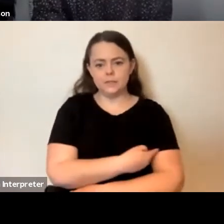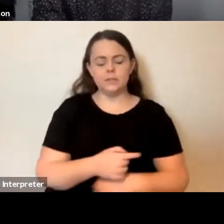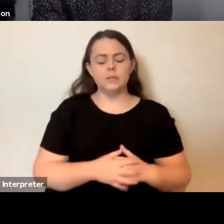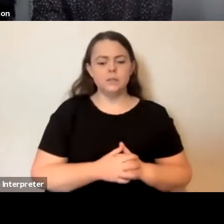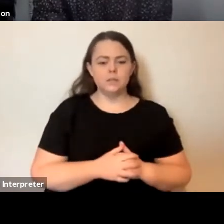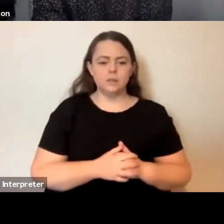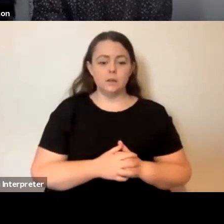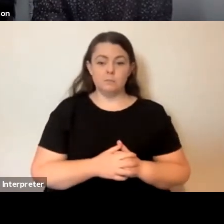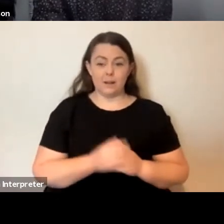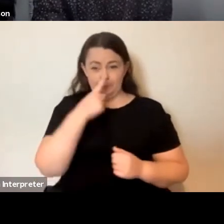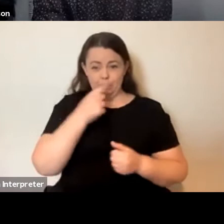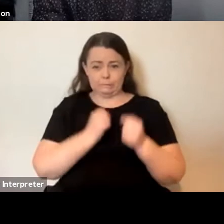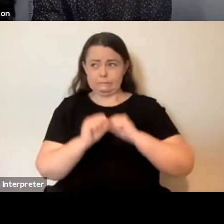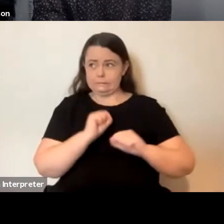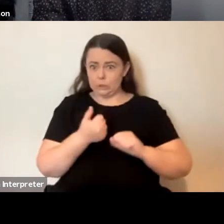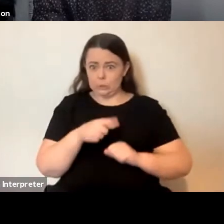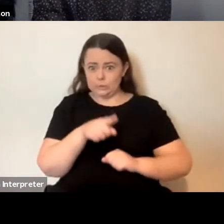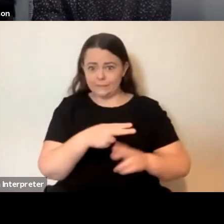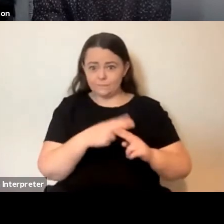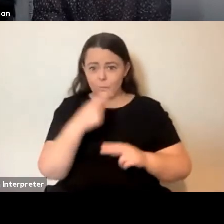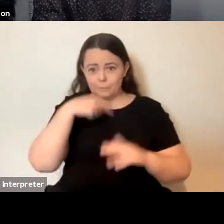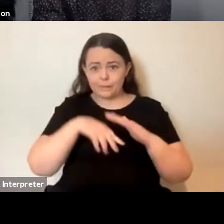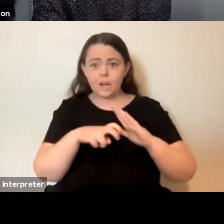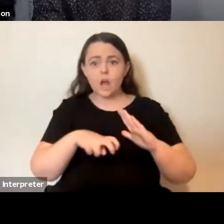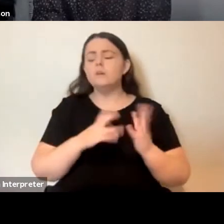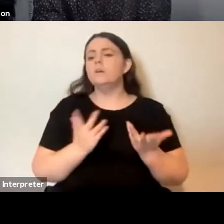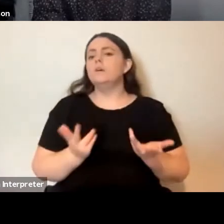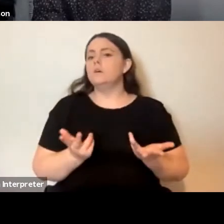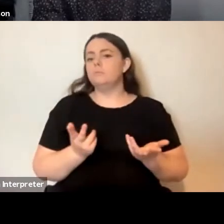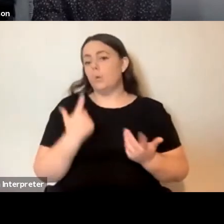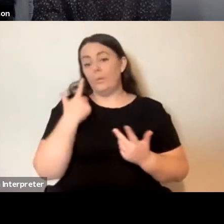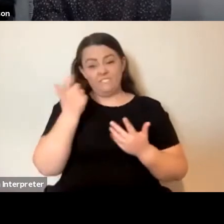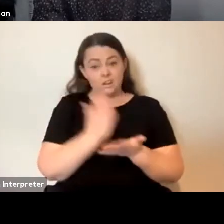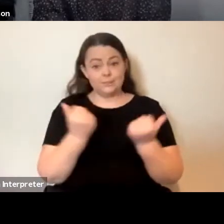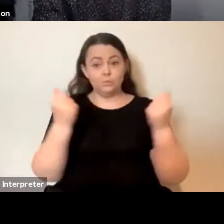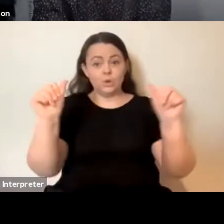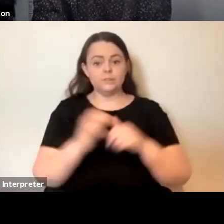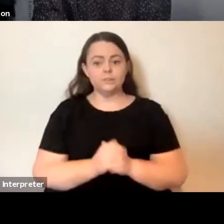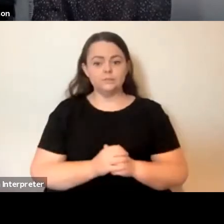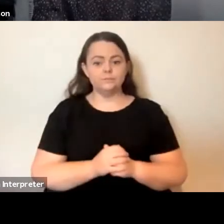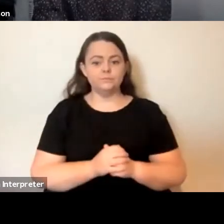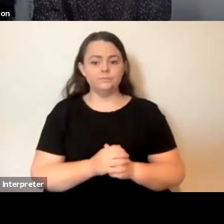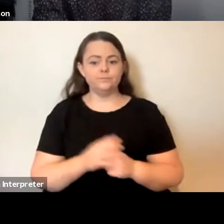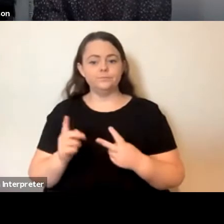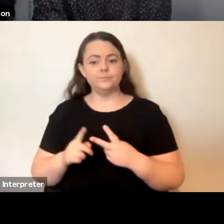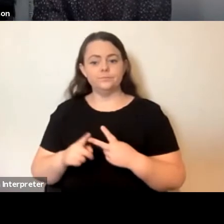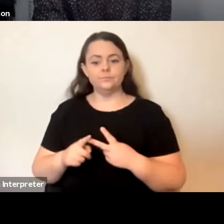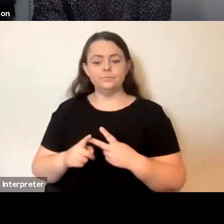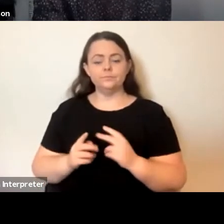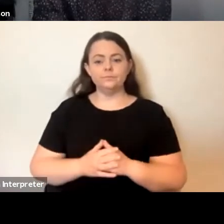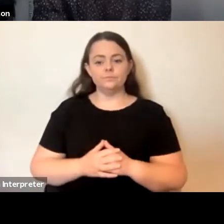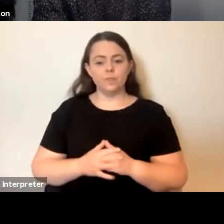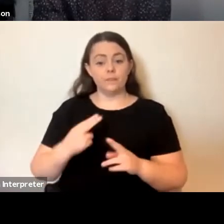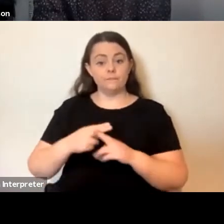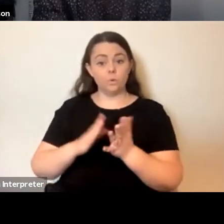isolation have been around either injectable buprenorphine or Suboxone. Methadone